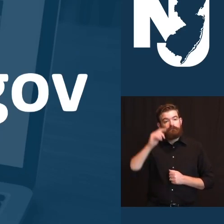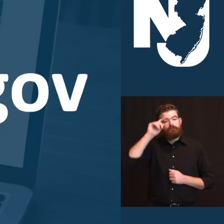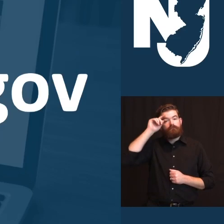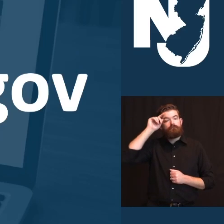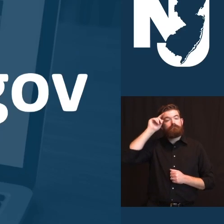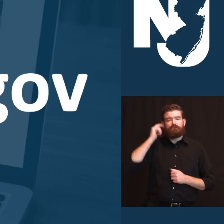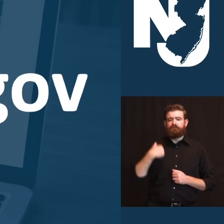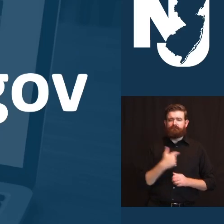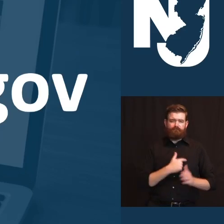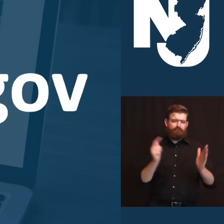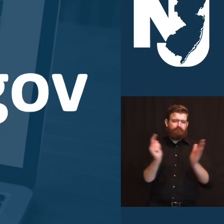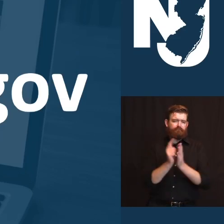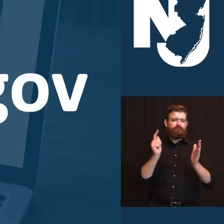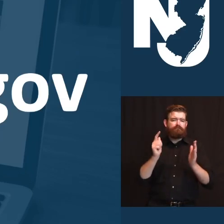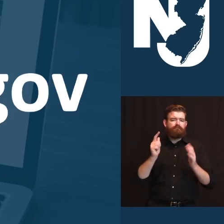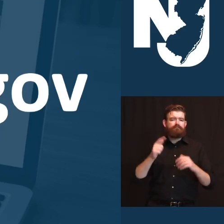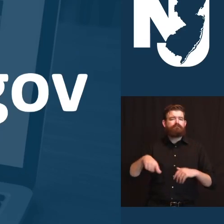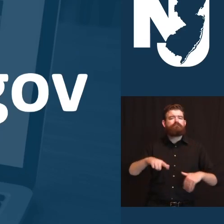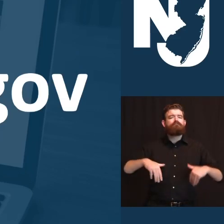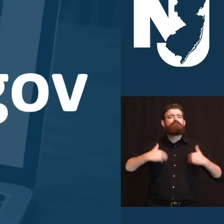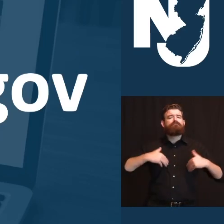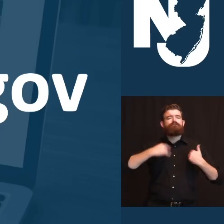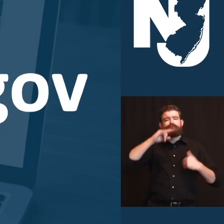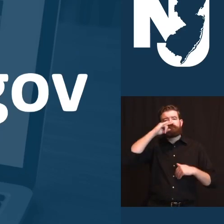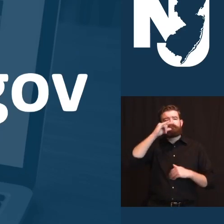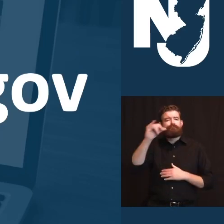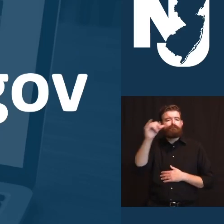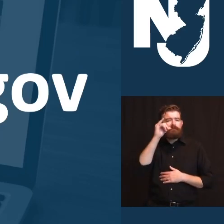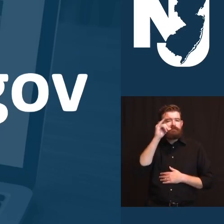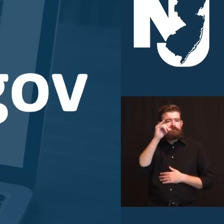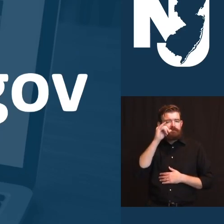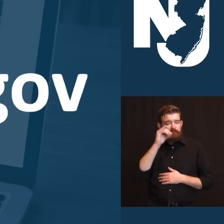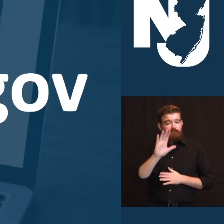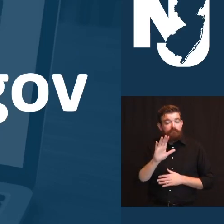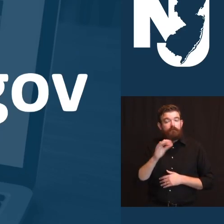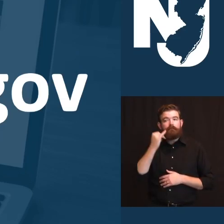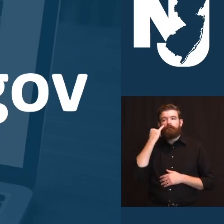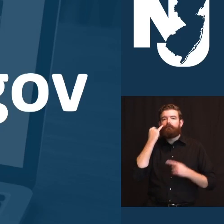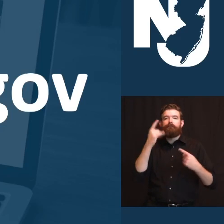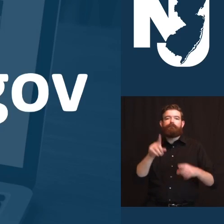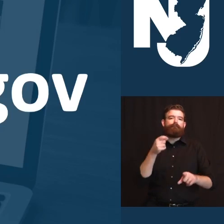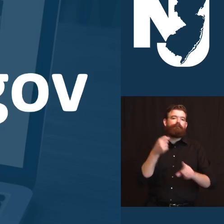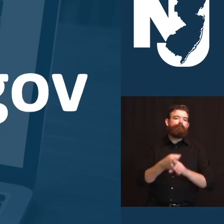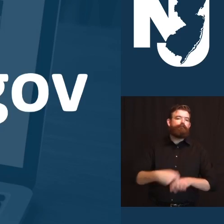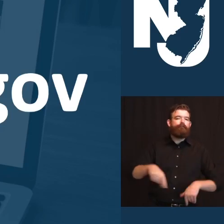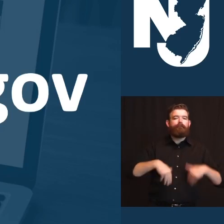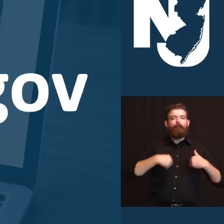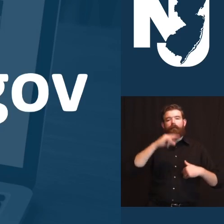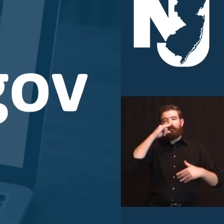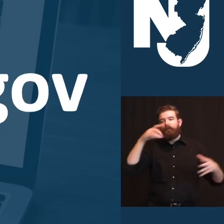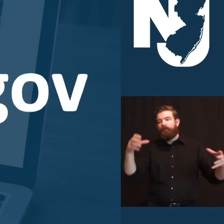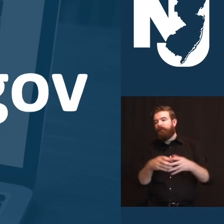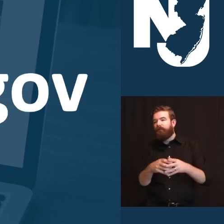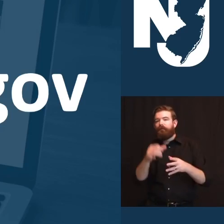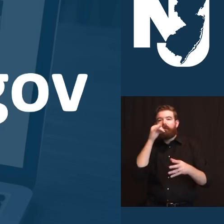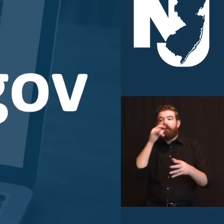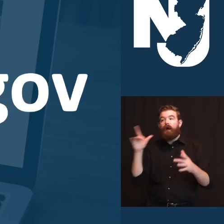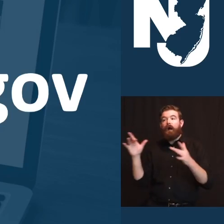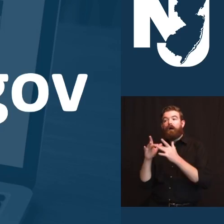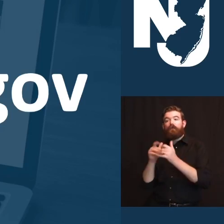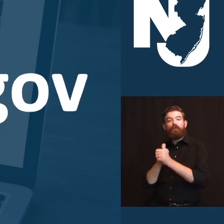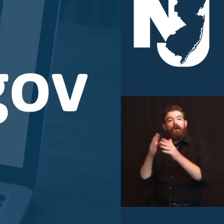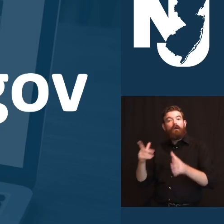This is about public health. It's not a witch hunt. You're not going to get asked about your kid's basement party.